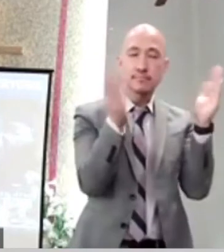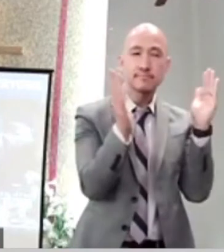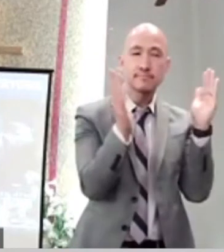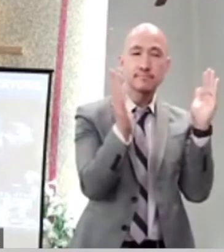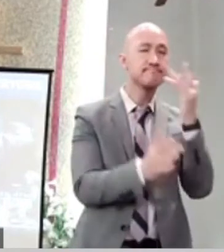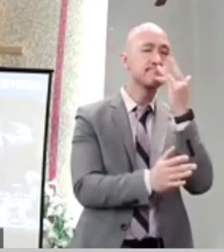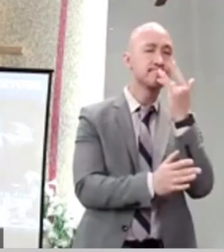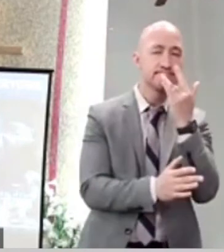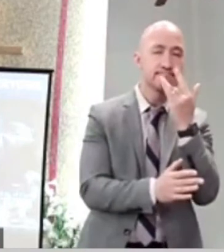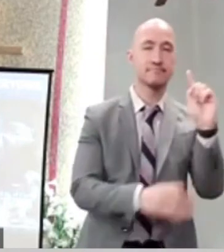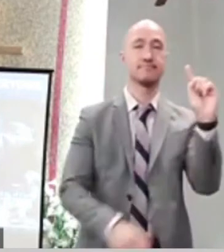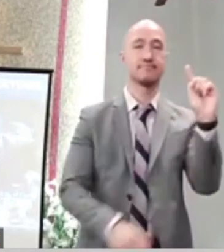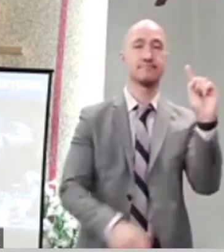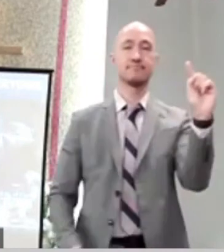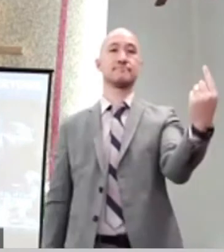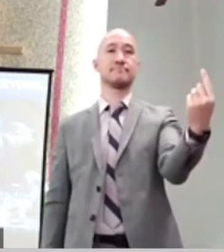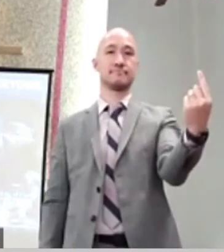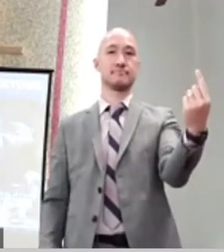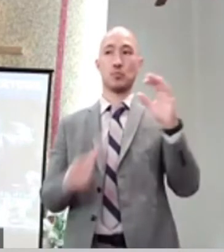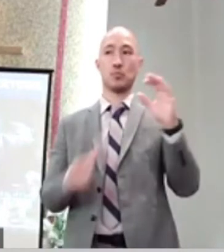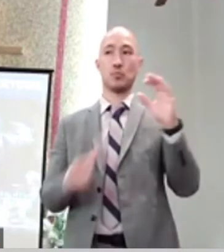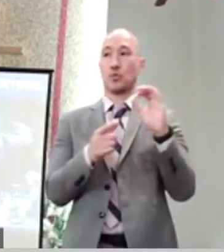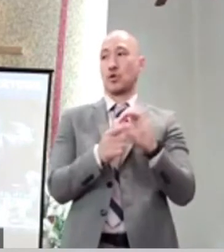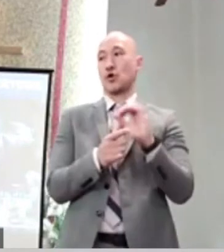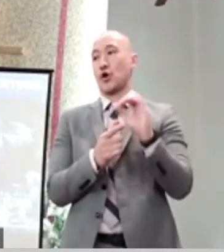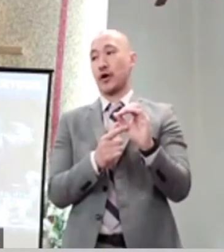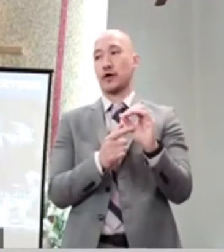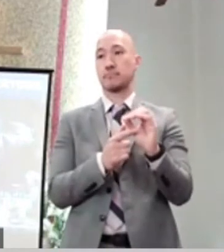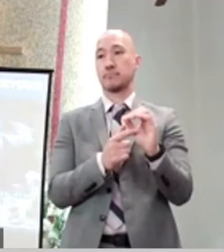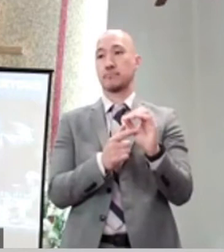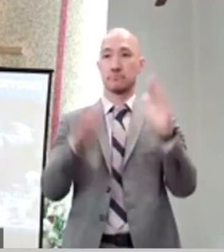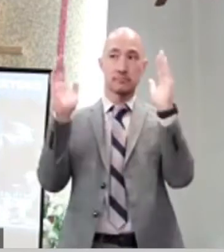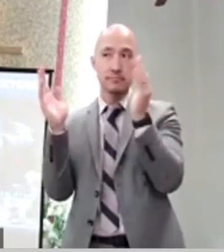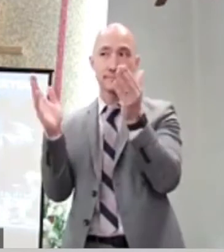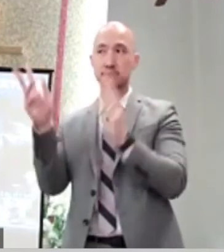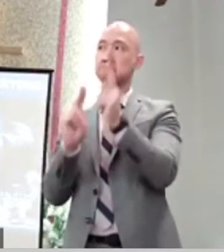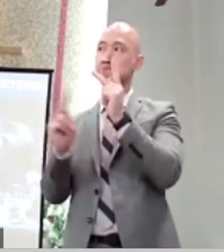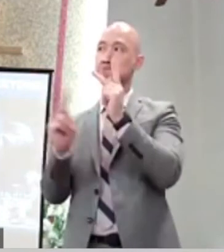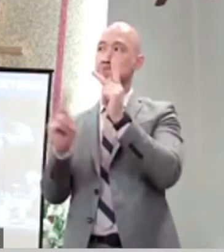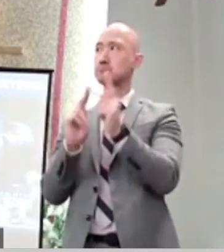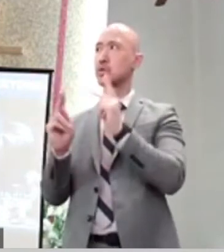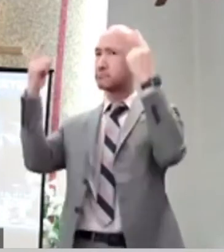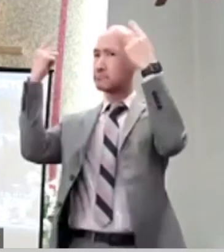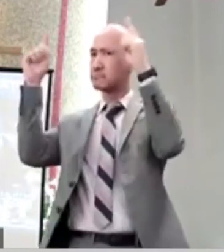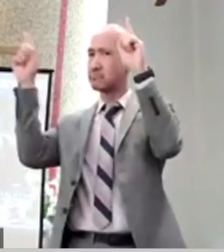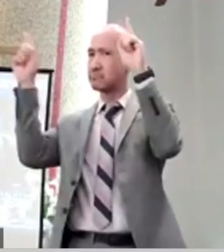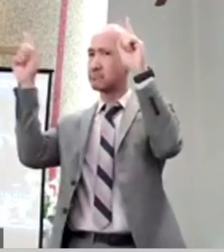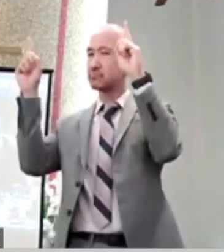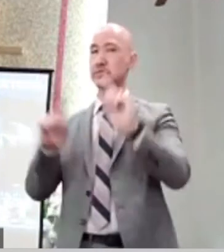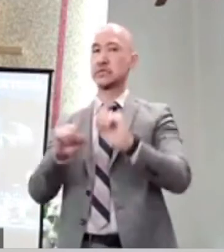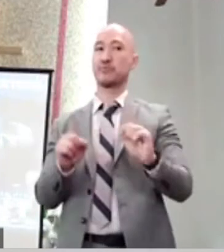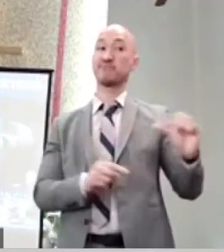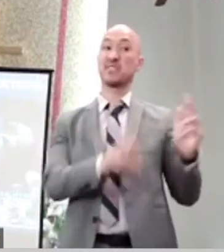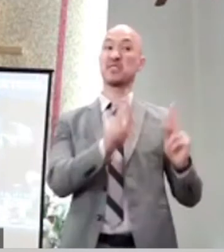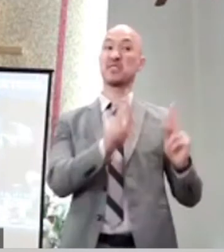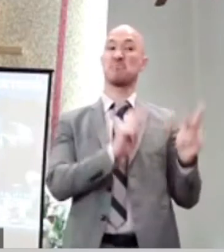associate exclusively with the members of one's own clique or clan. Maybe it's due